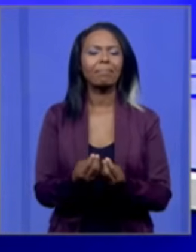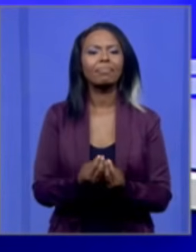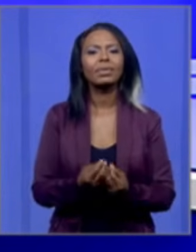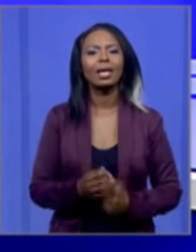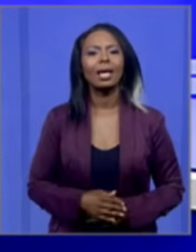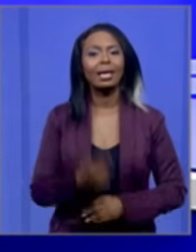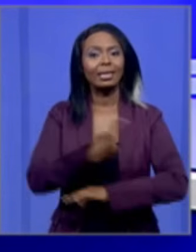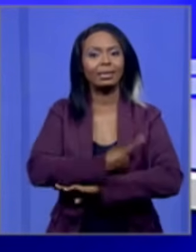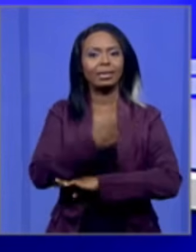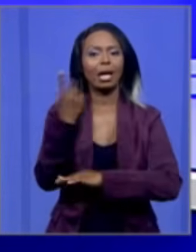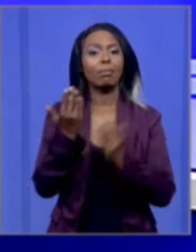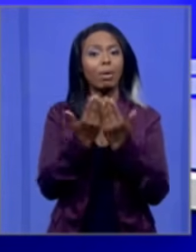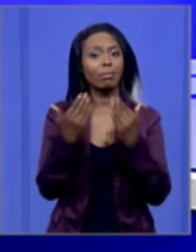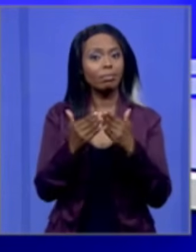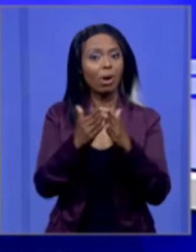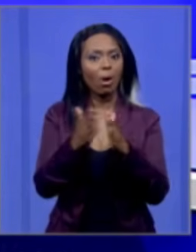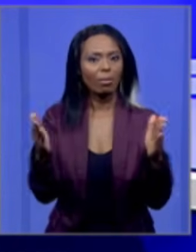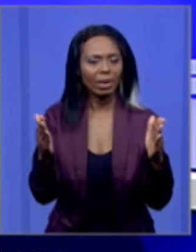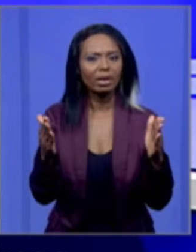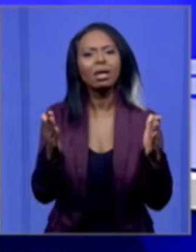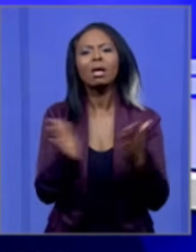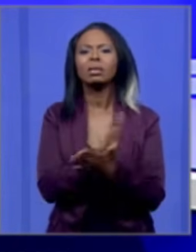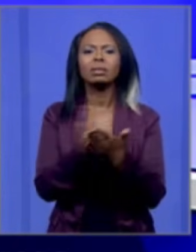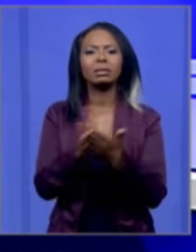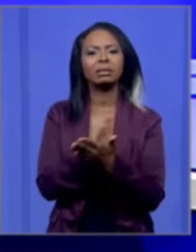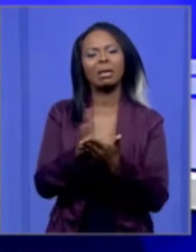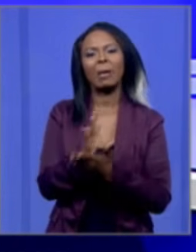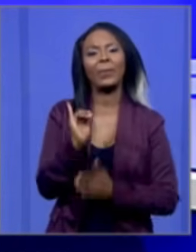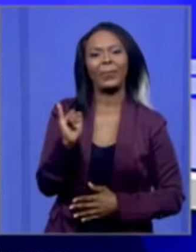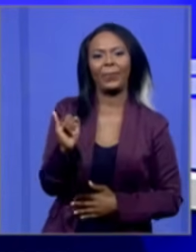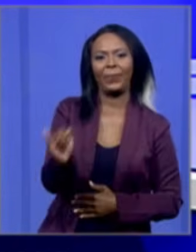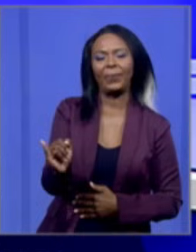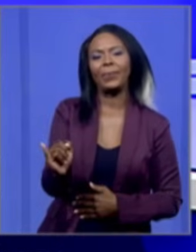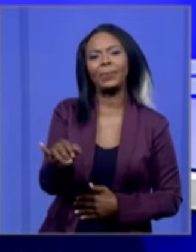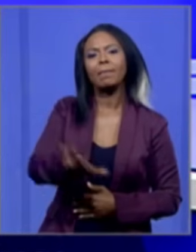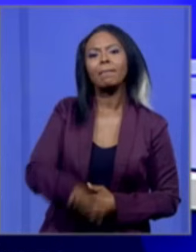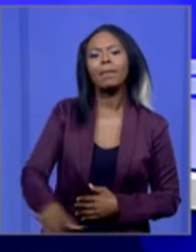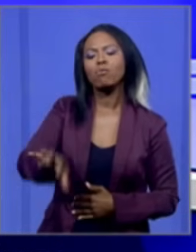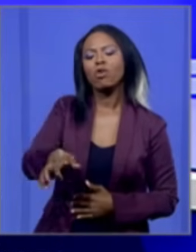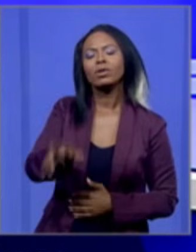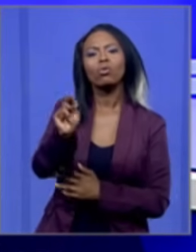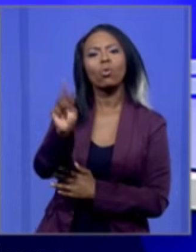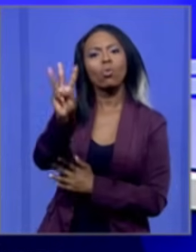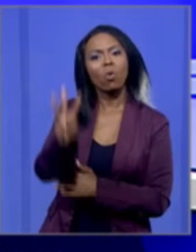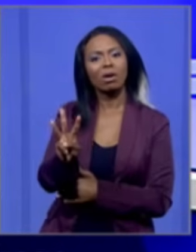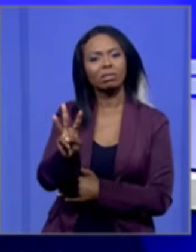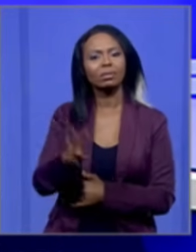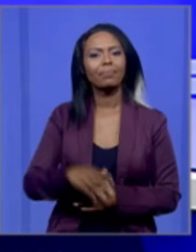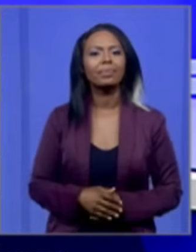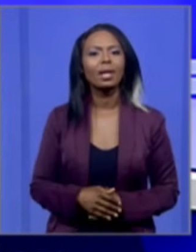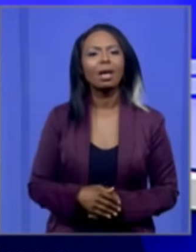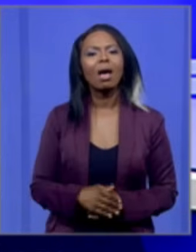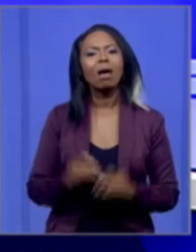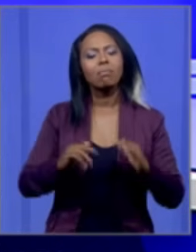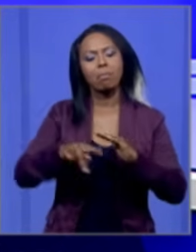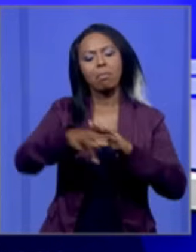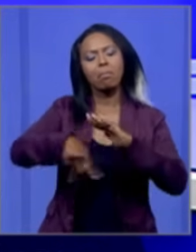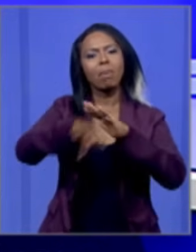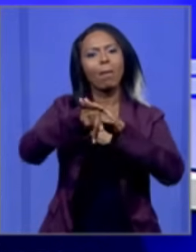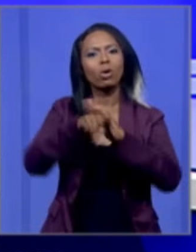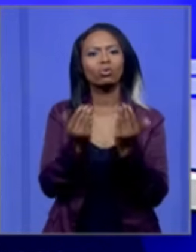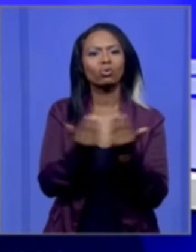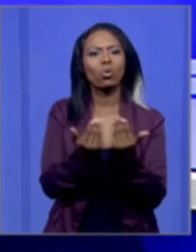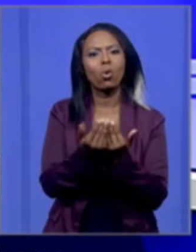la mathomo la dithuto ga se la sepela ka tshwanelo dikolong tše dingwe ka Northwest. Sekolo sa tlase sa